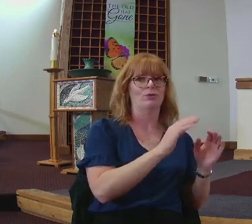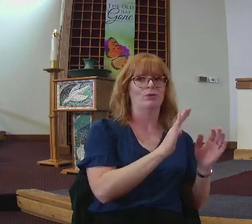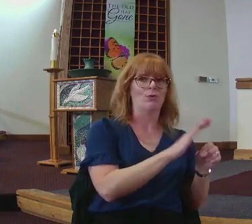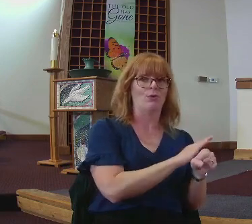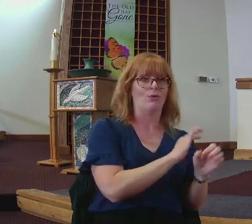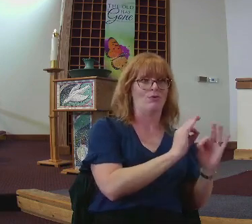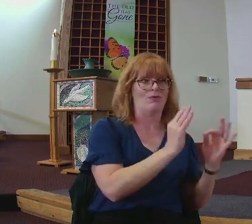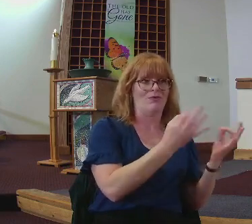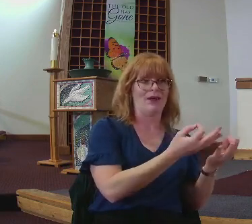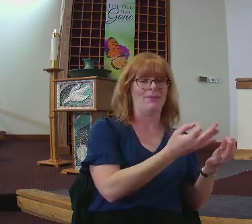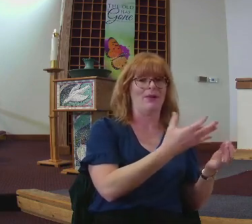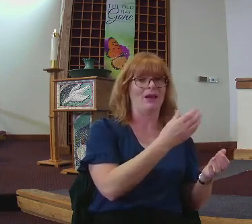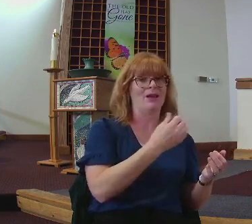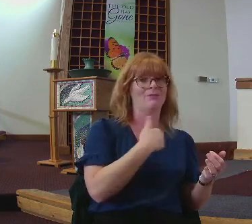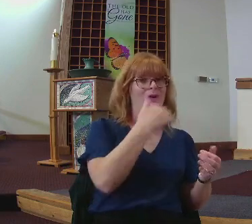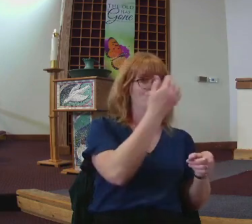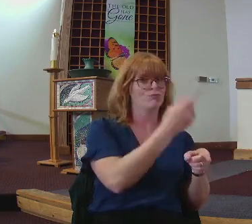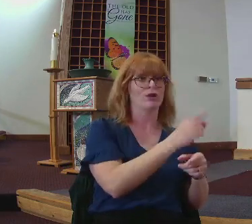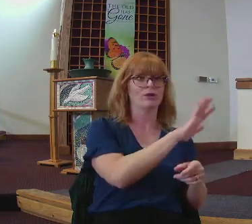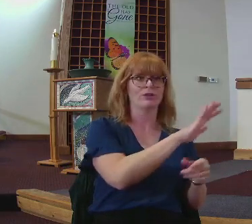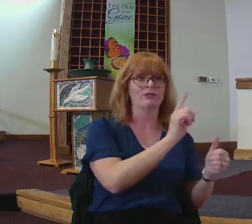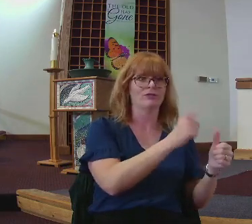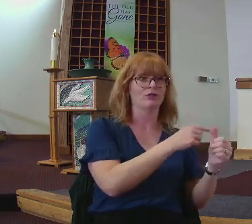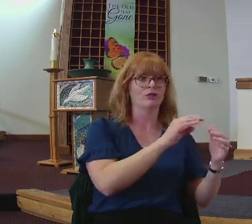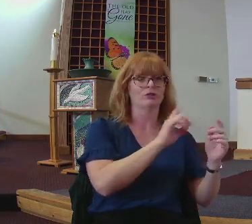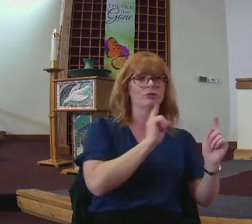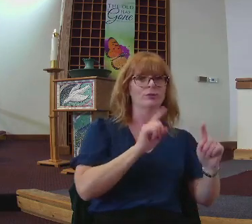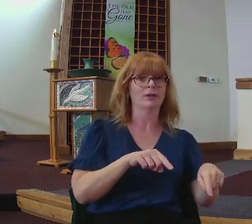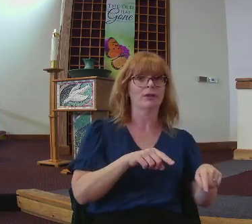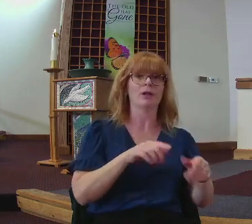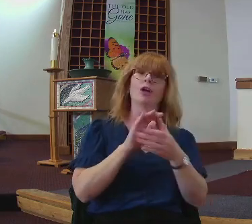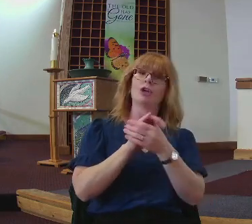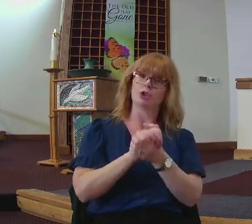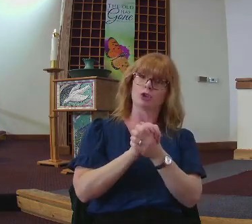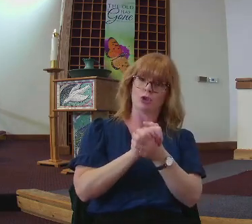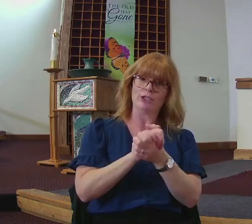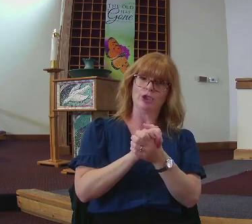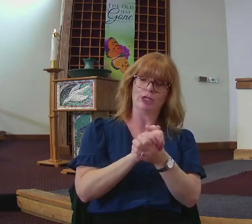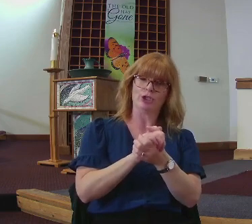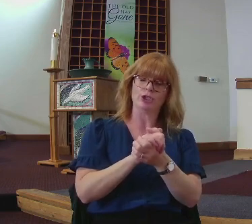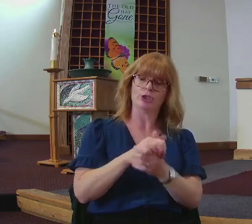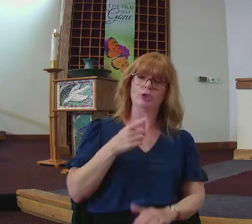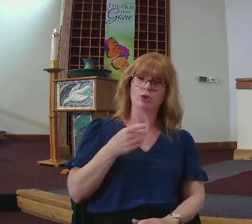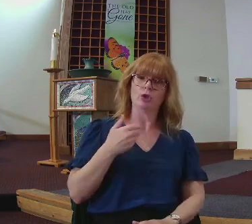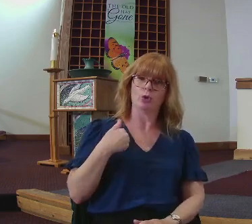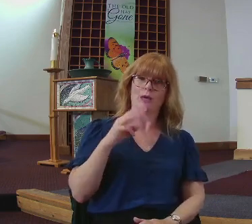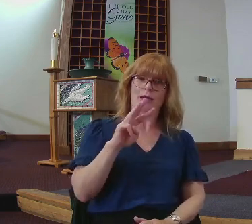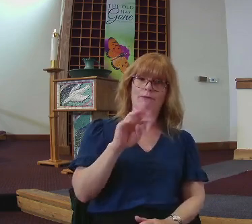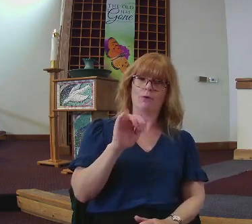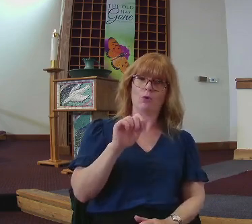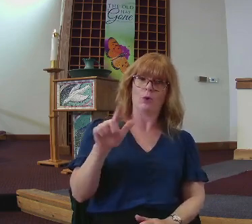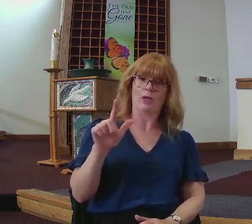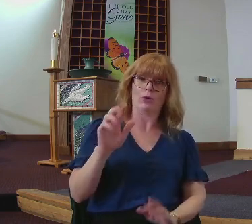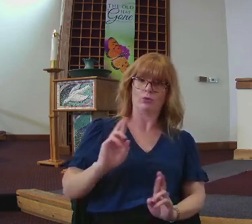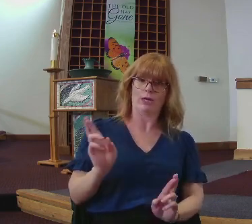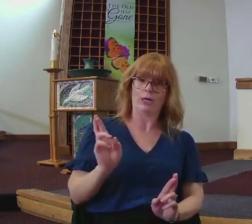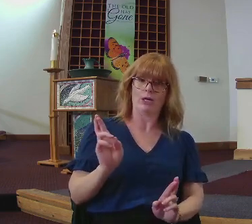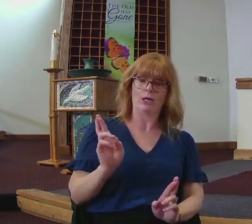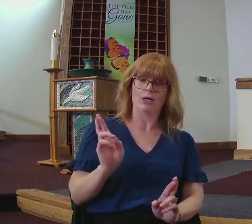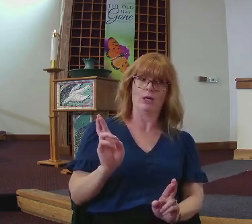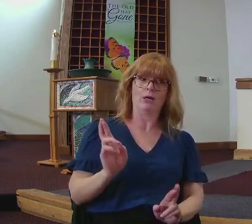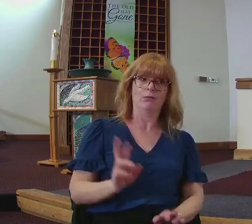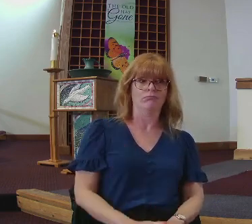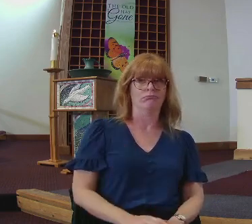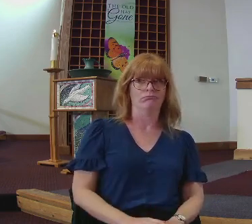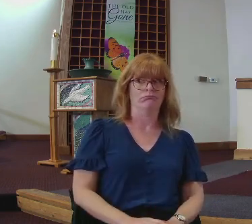said, and I quote, "Congratulations, Stephen. Do you have a will?"